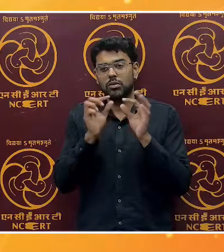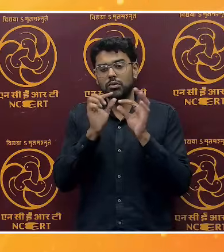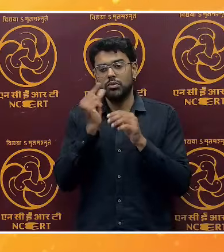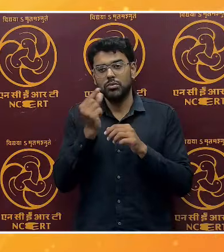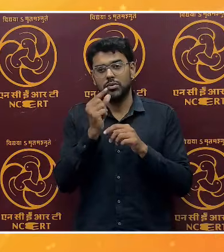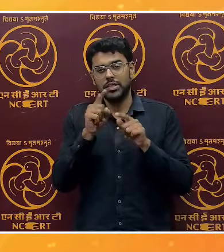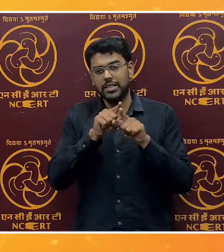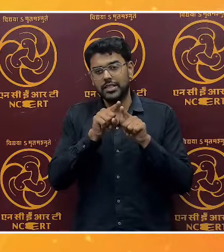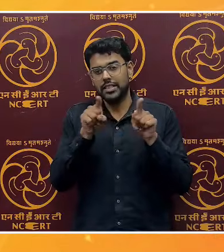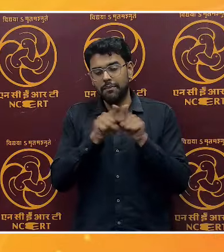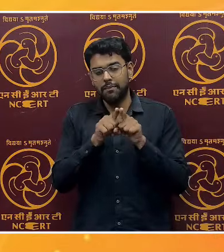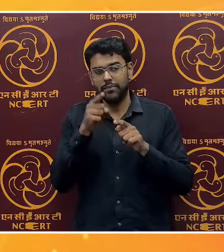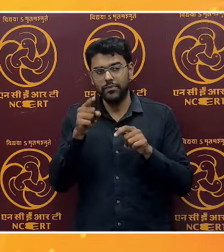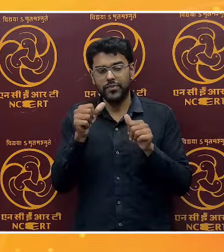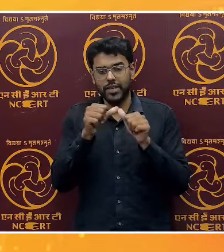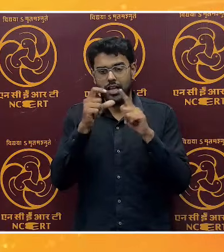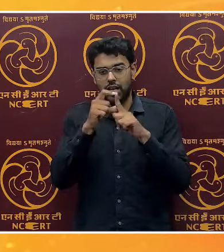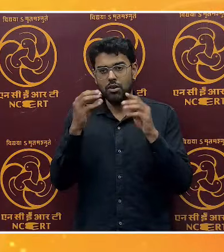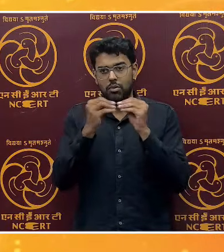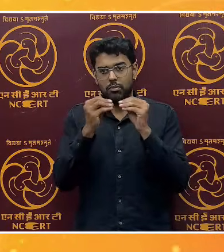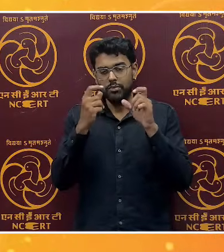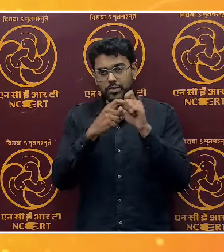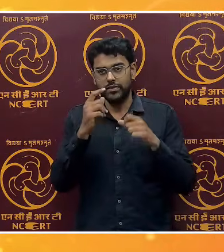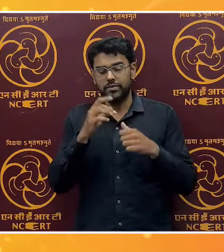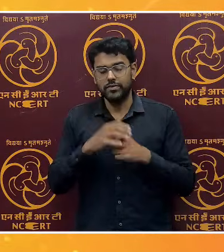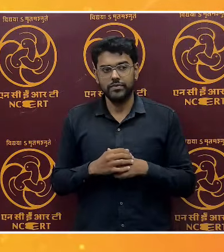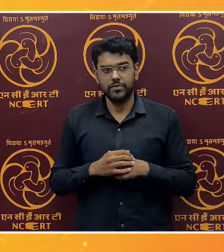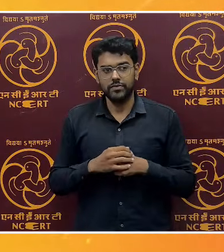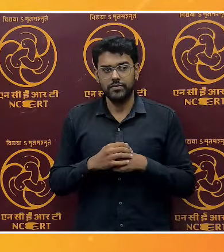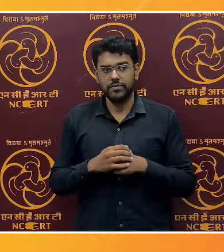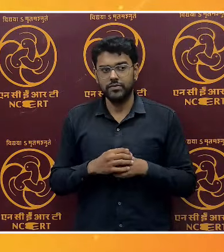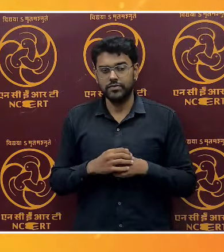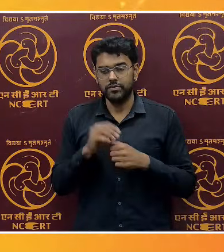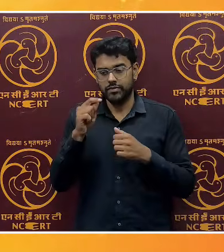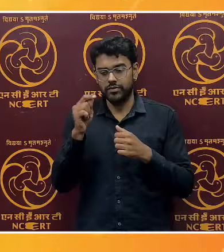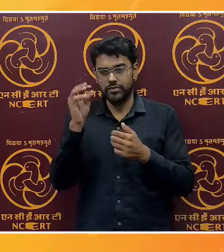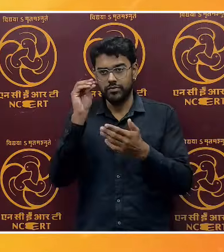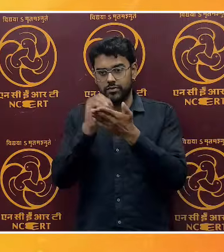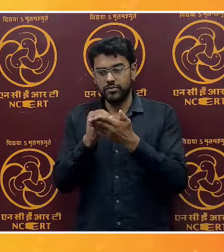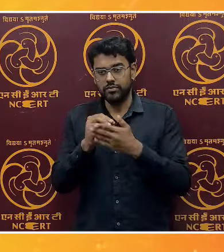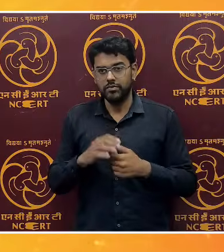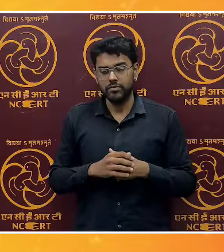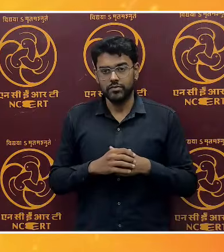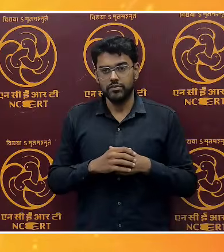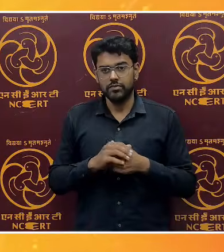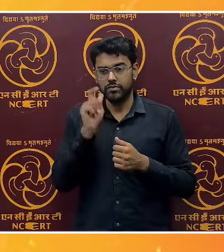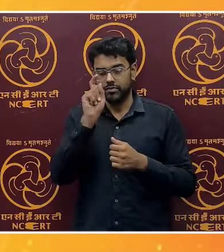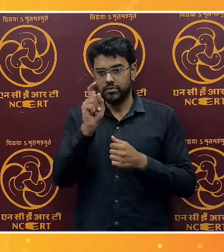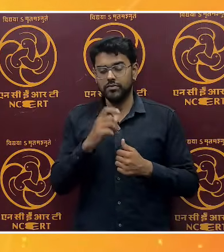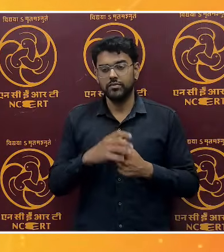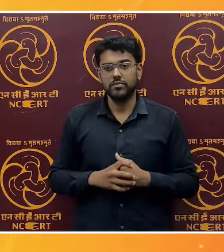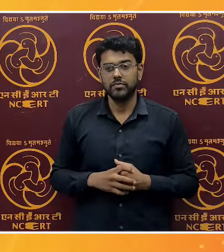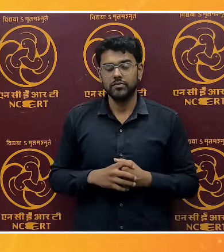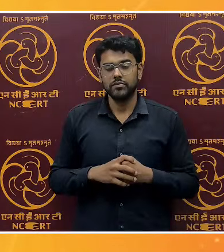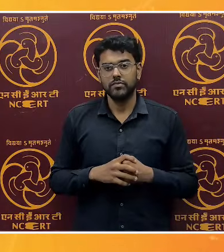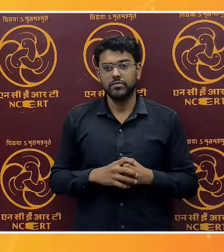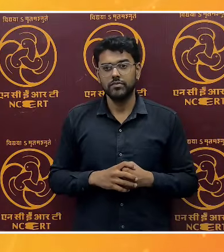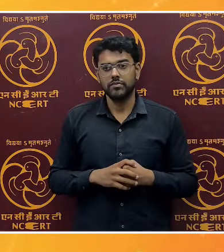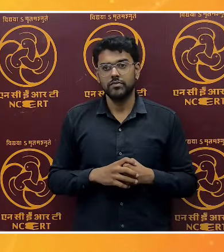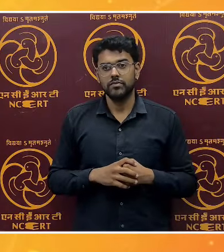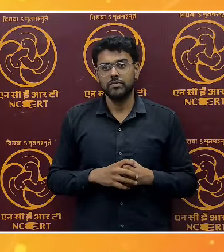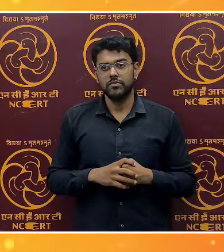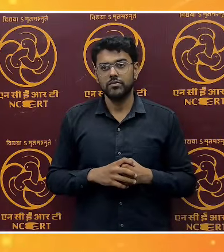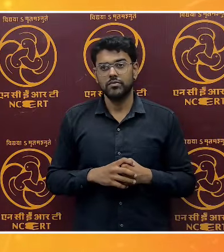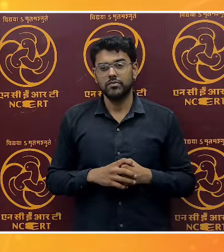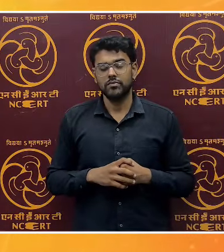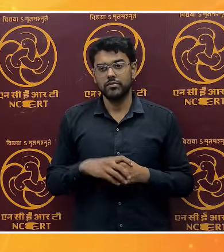Premiere Pro software we have Chrome Ultra key. Okay. So we just select it. Okay, in the effects it is.